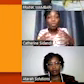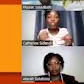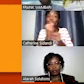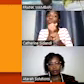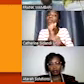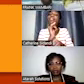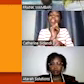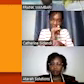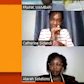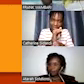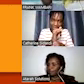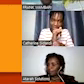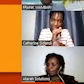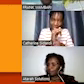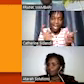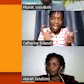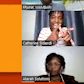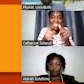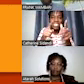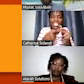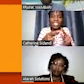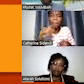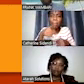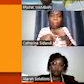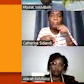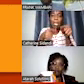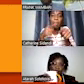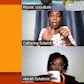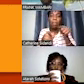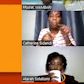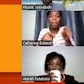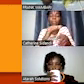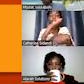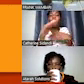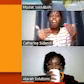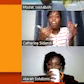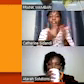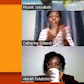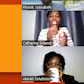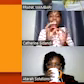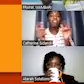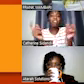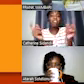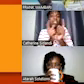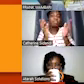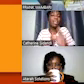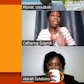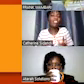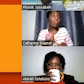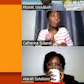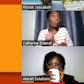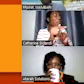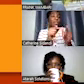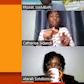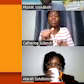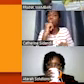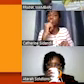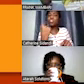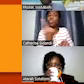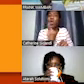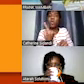They just start blaming everyone every time they meet with somebody. I've seen even people, even not only